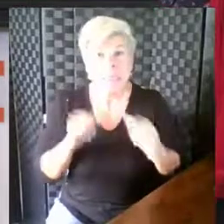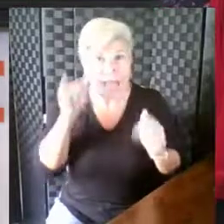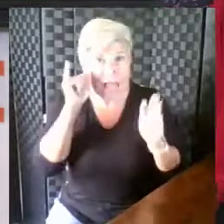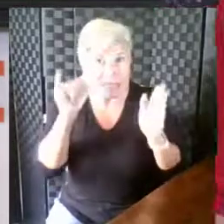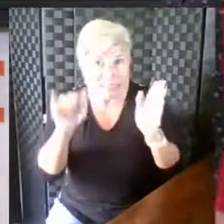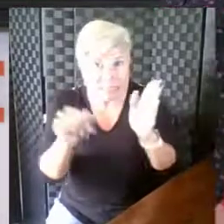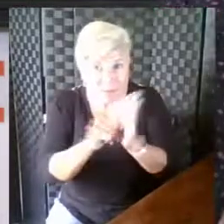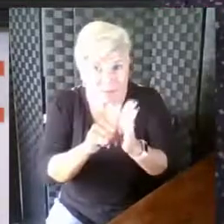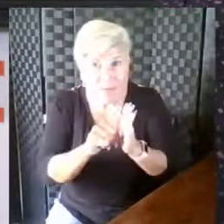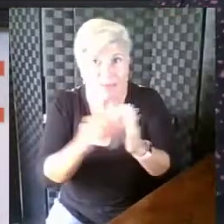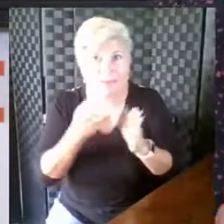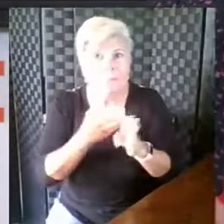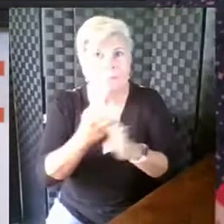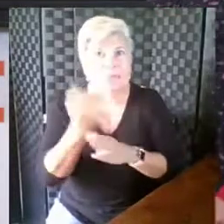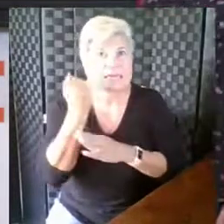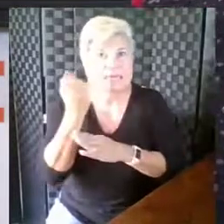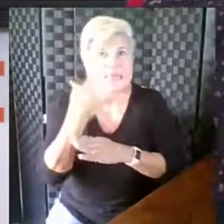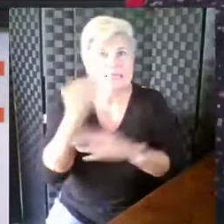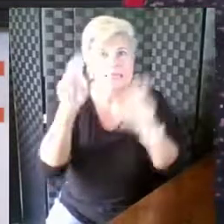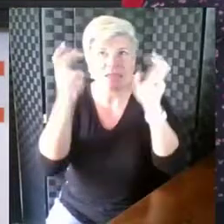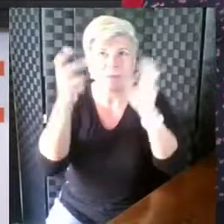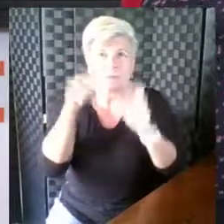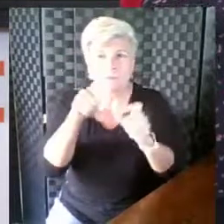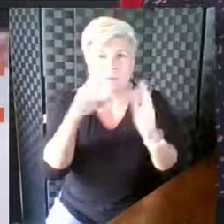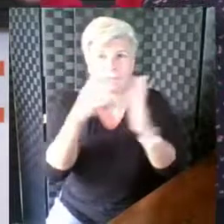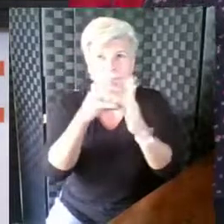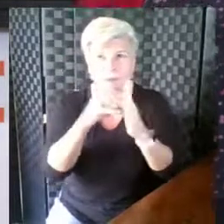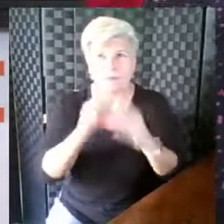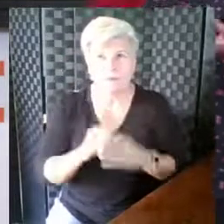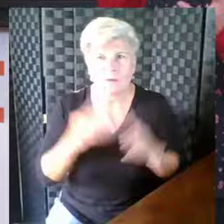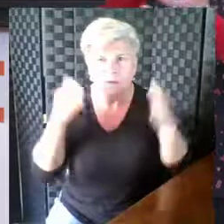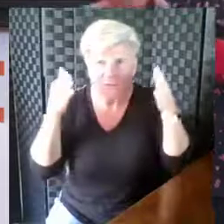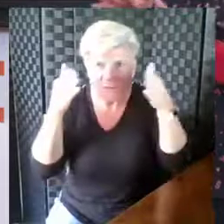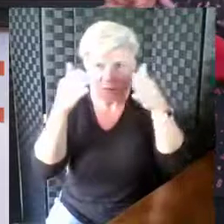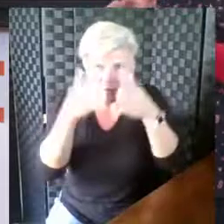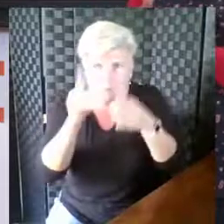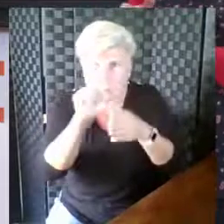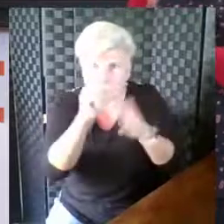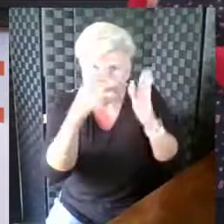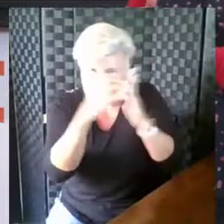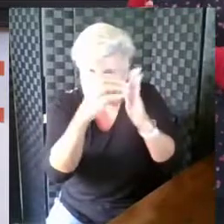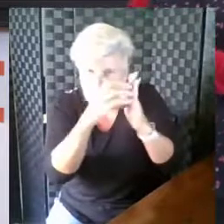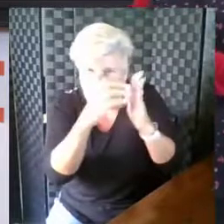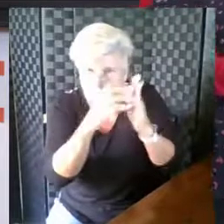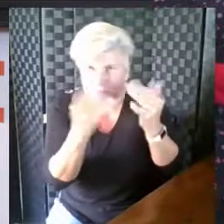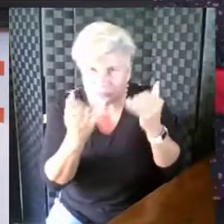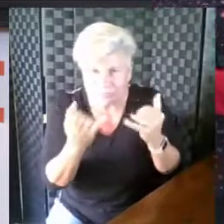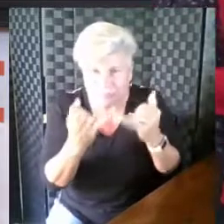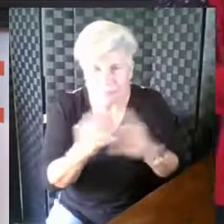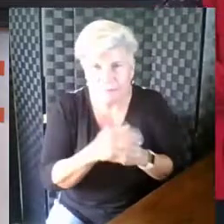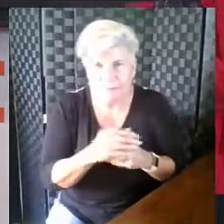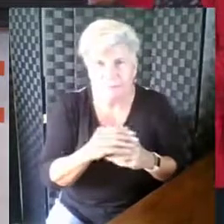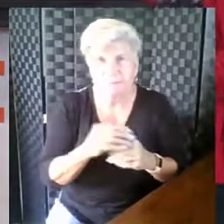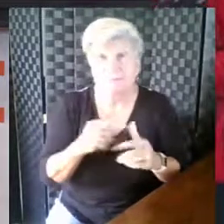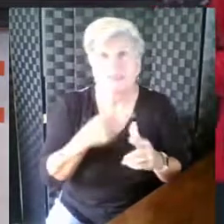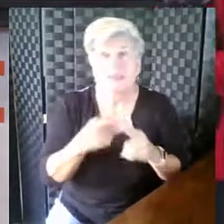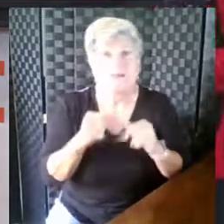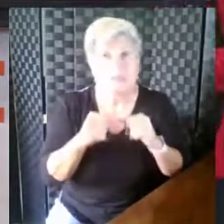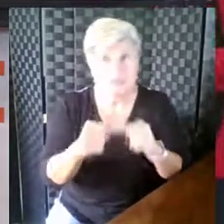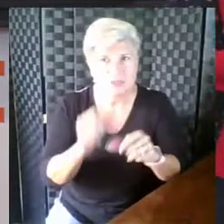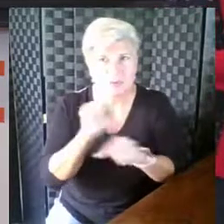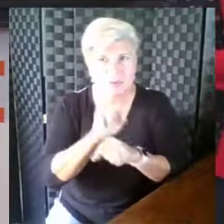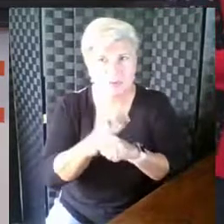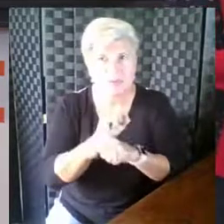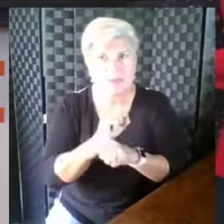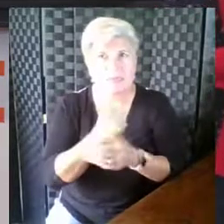can identify the main idea and topic of a paragraph. We're going to focus in on just a paragraph today, and then we'll continue